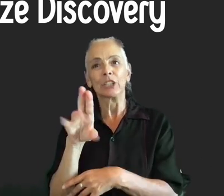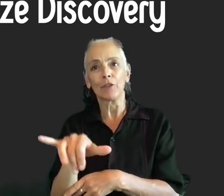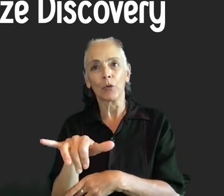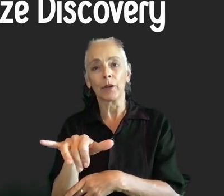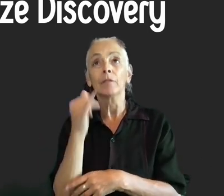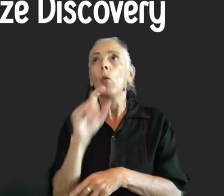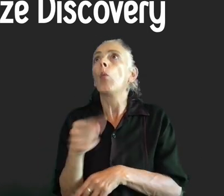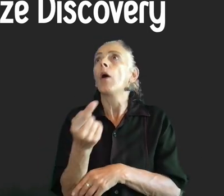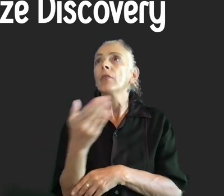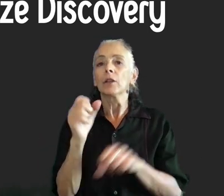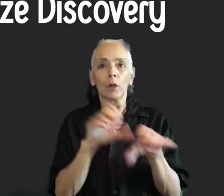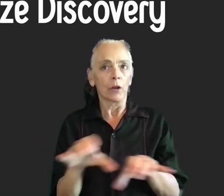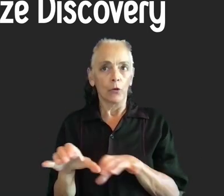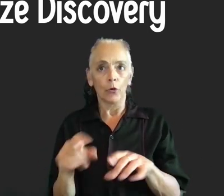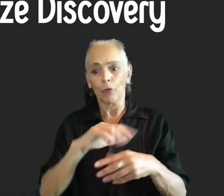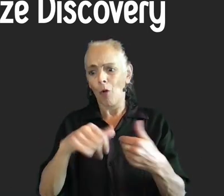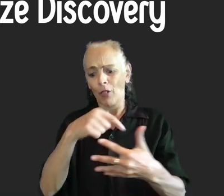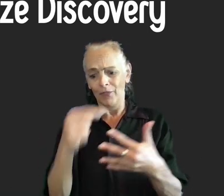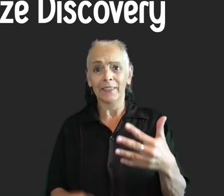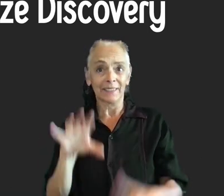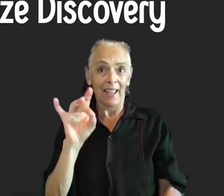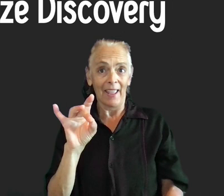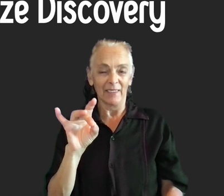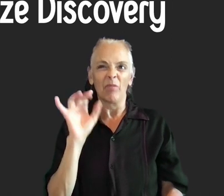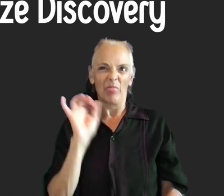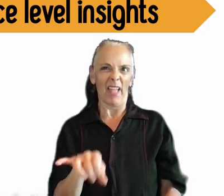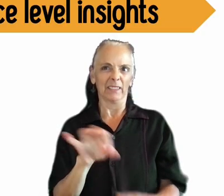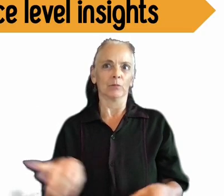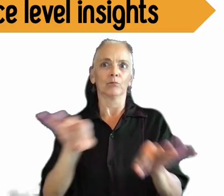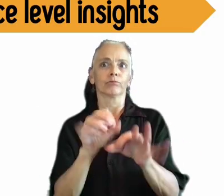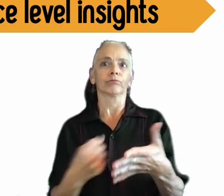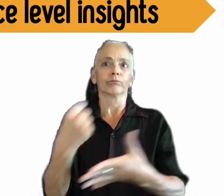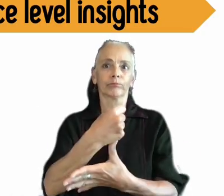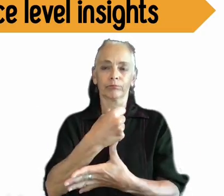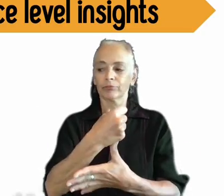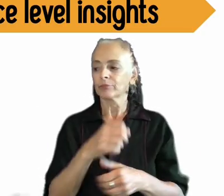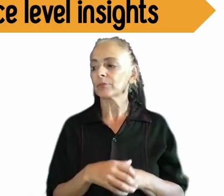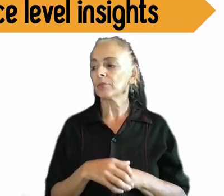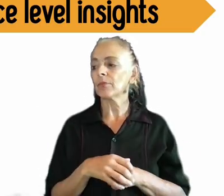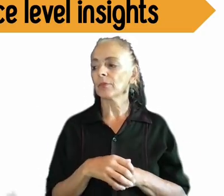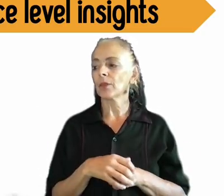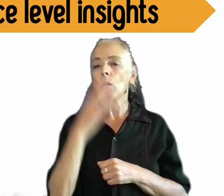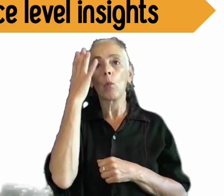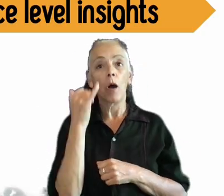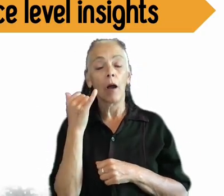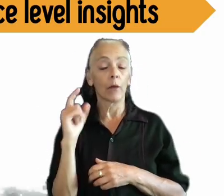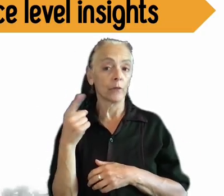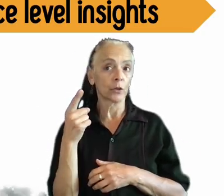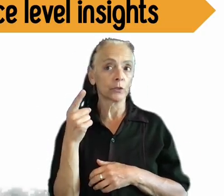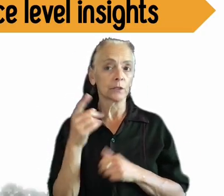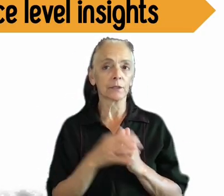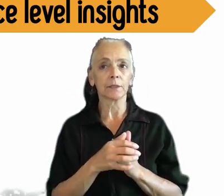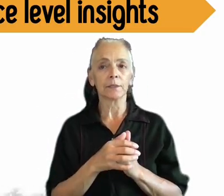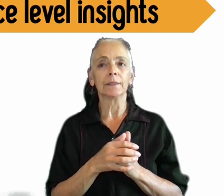only one thing you do out of all of these eight items do this one why well first of all